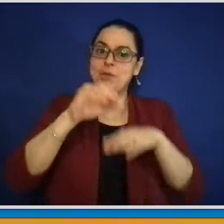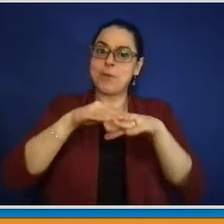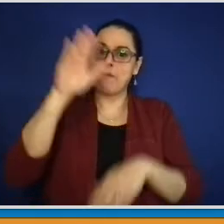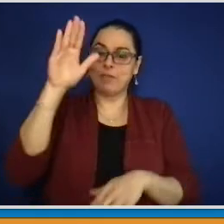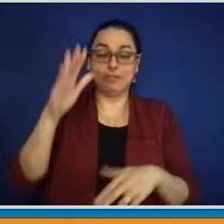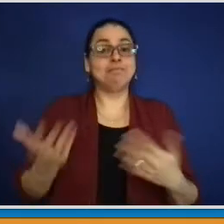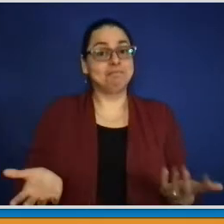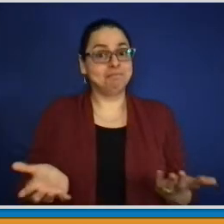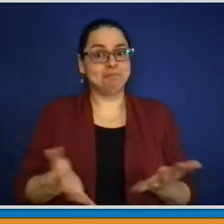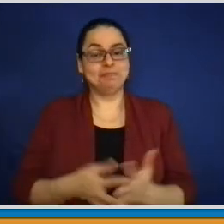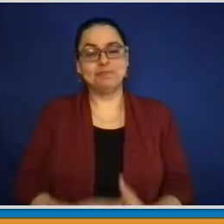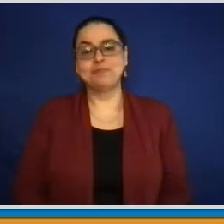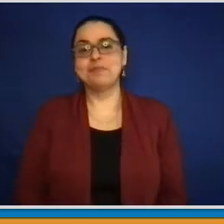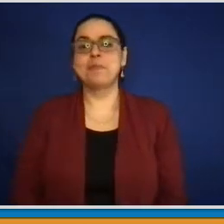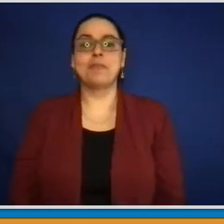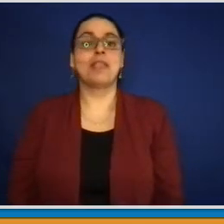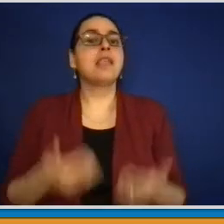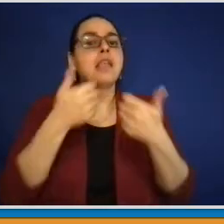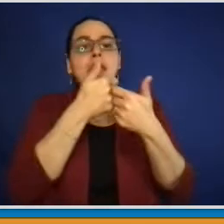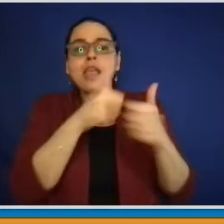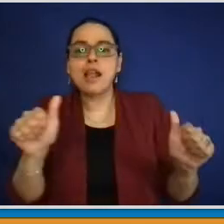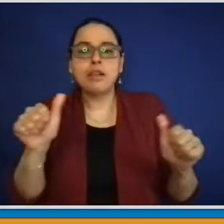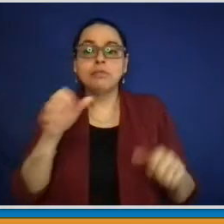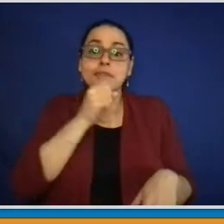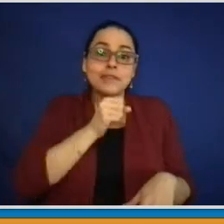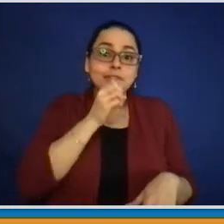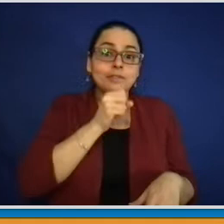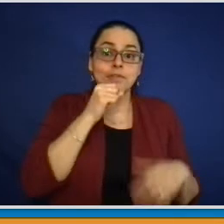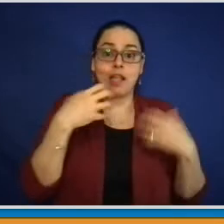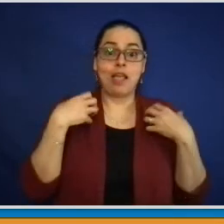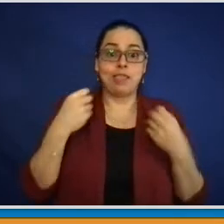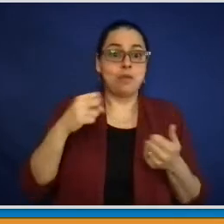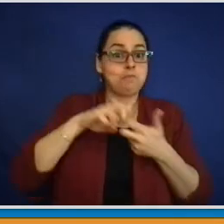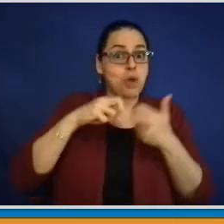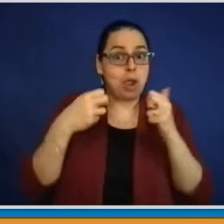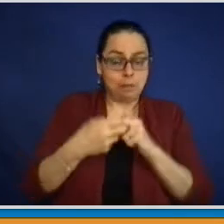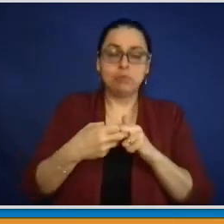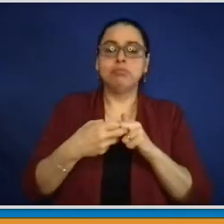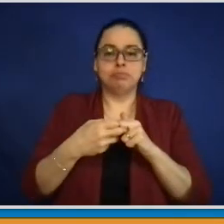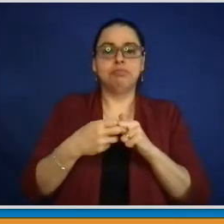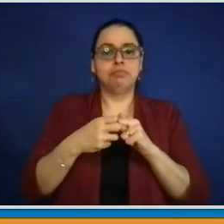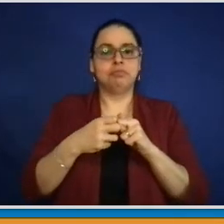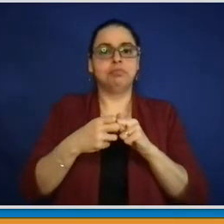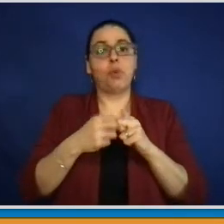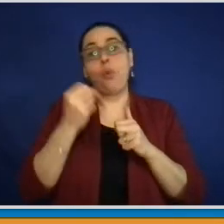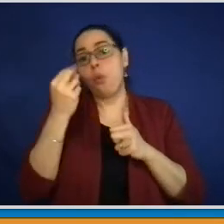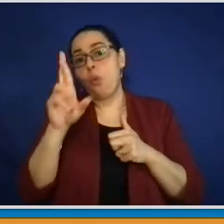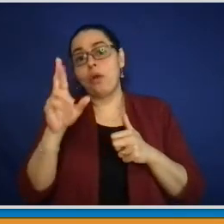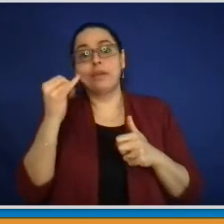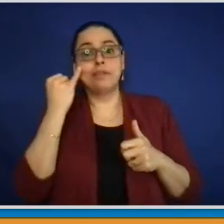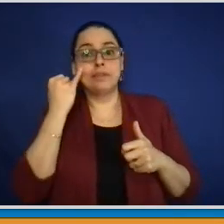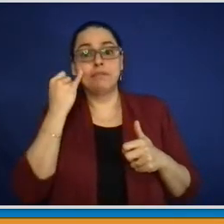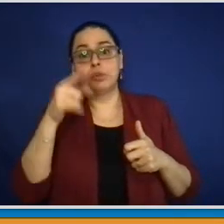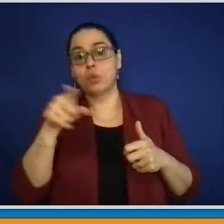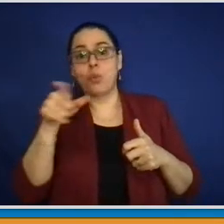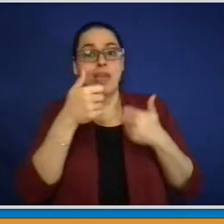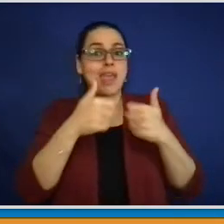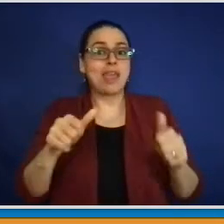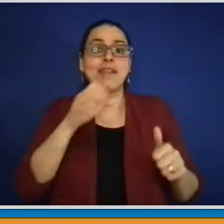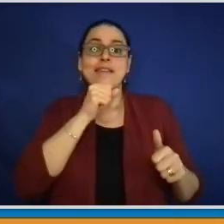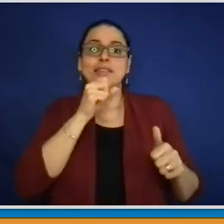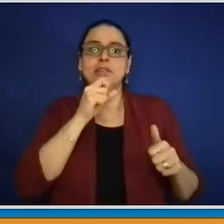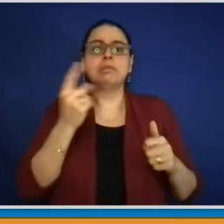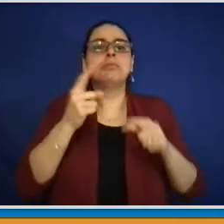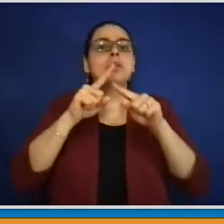issue or comorbidity. You're also eligible if you're part of a long list of different occupational areas in which you face the public,